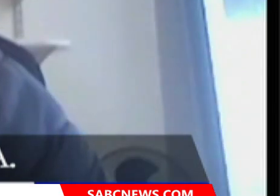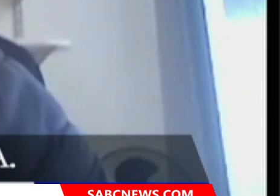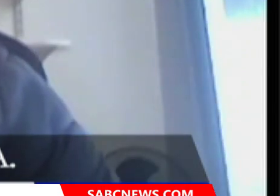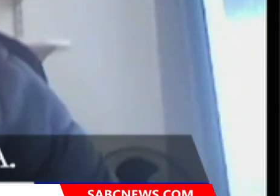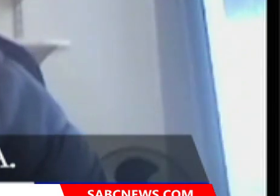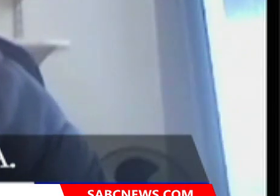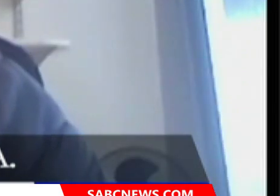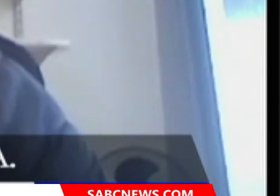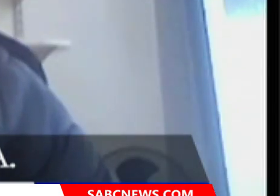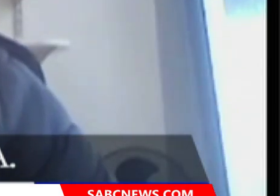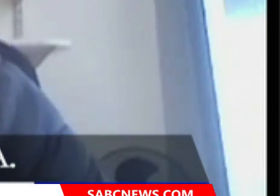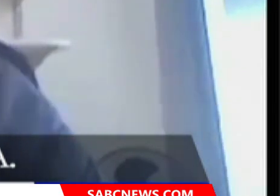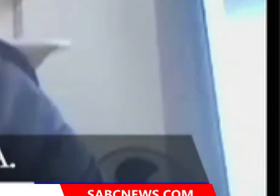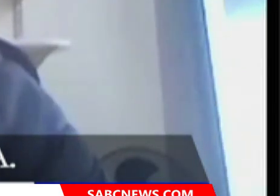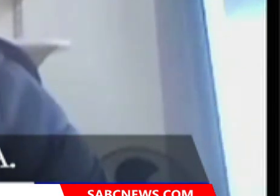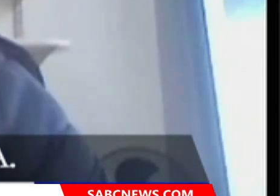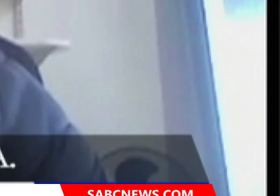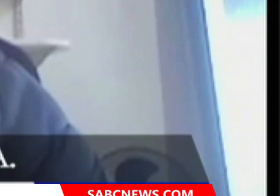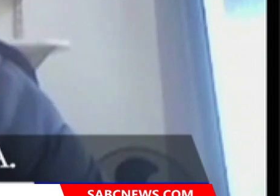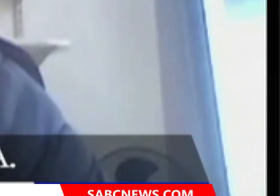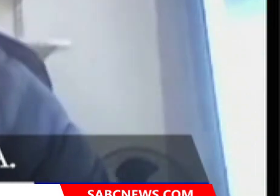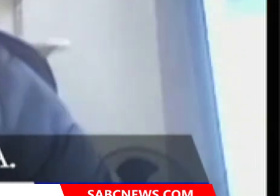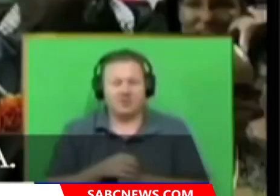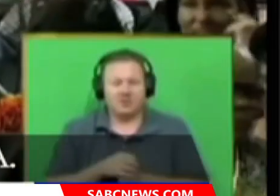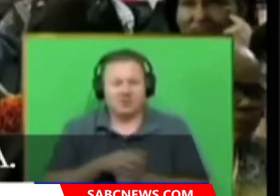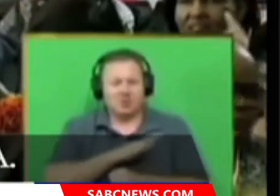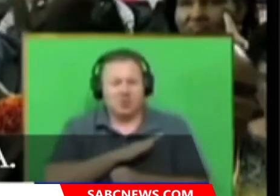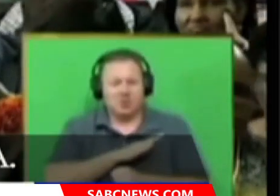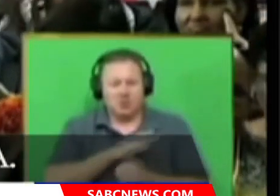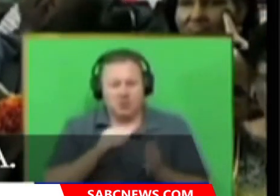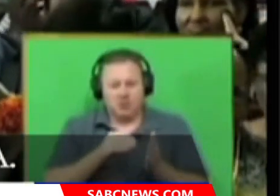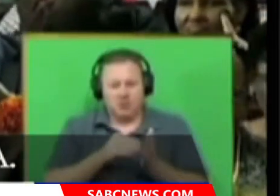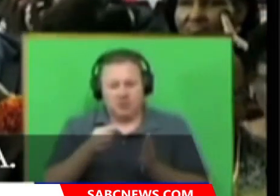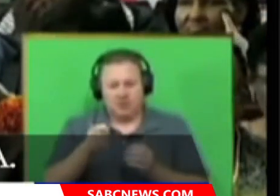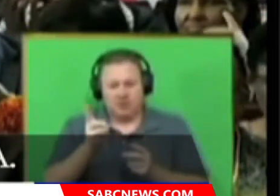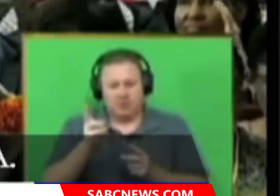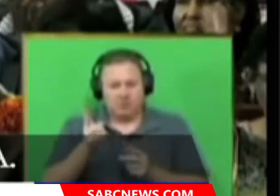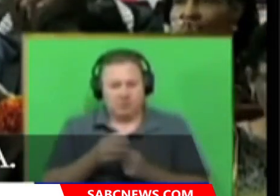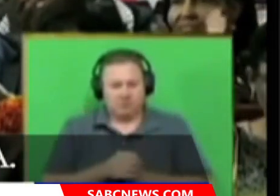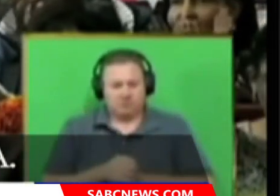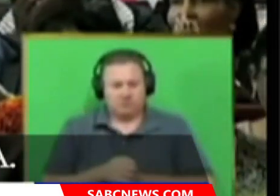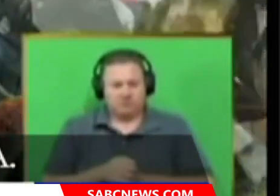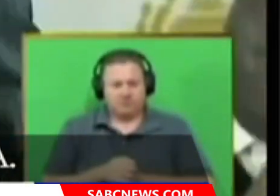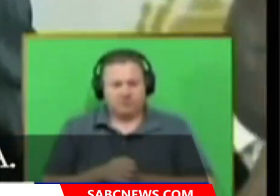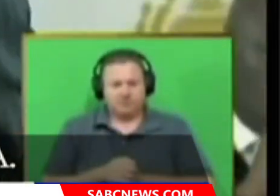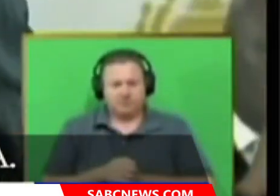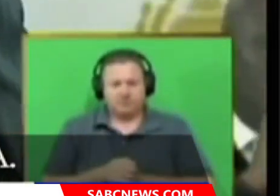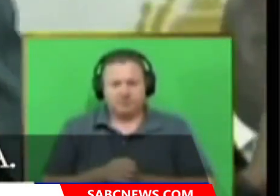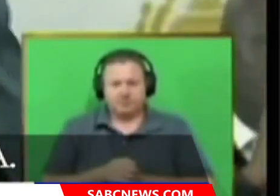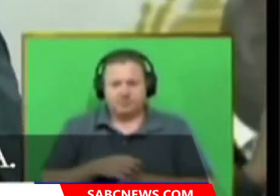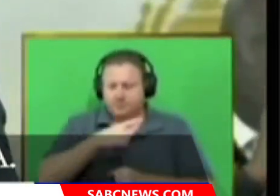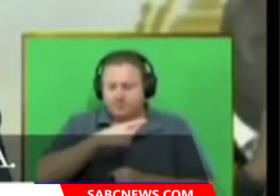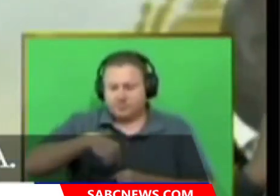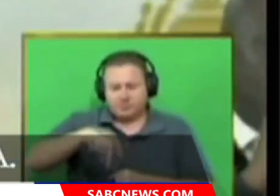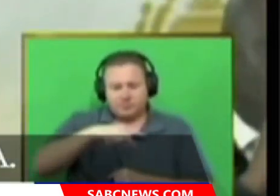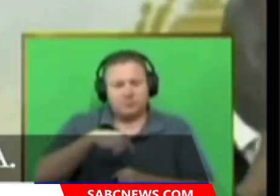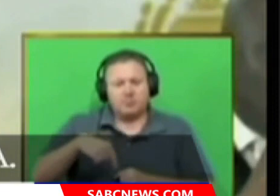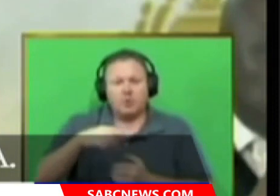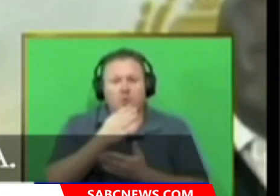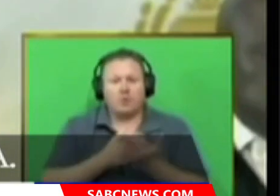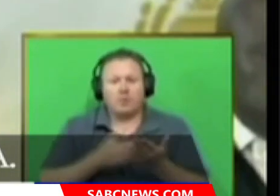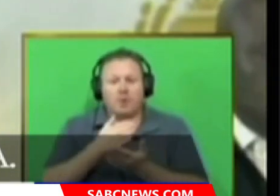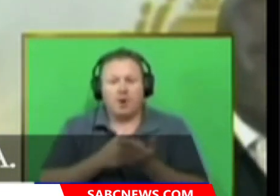on which portion of the National Assembly. The 400 seats in the National Assembly are divided into national